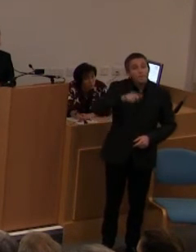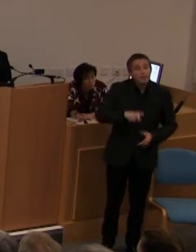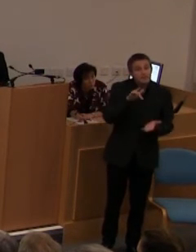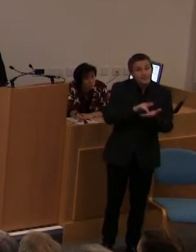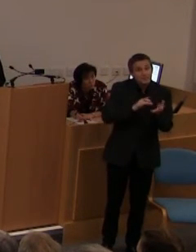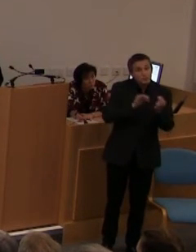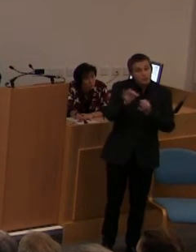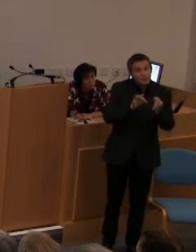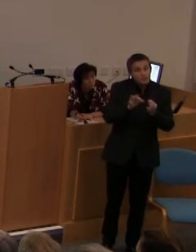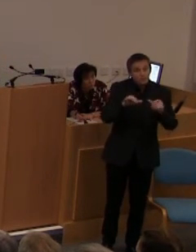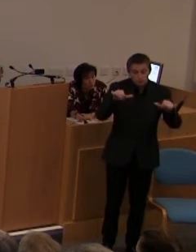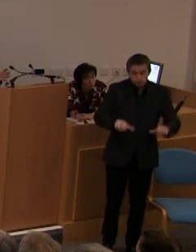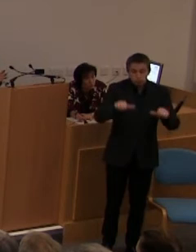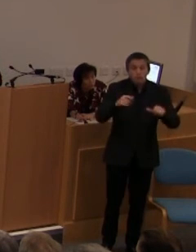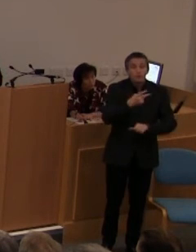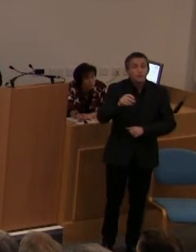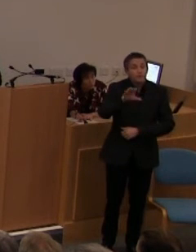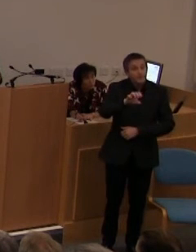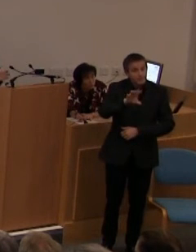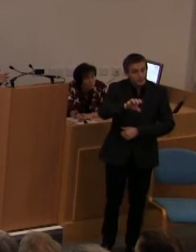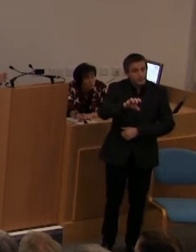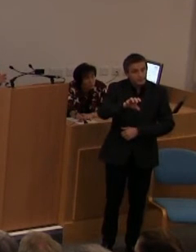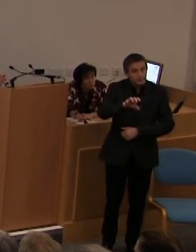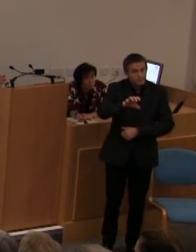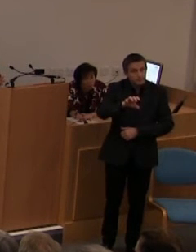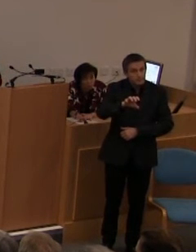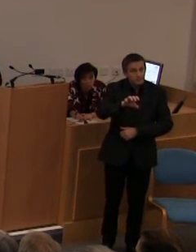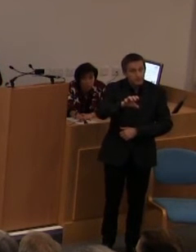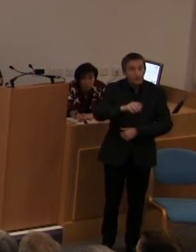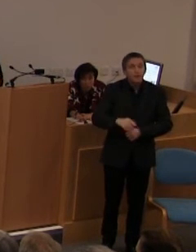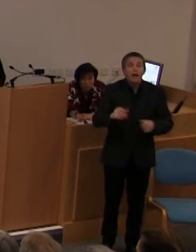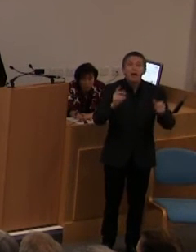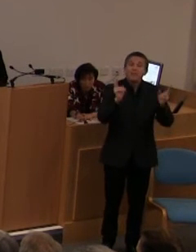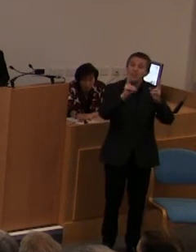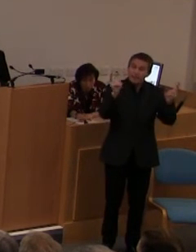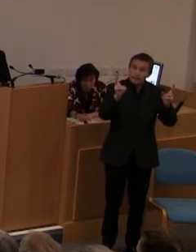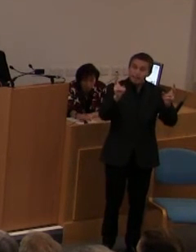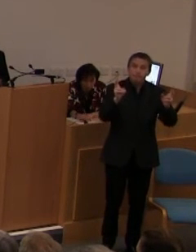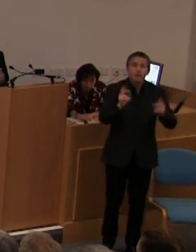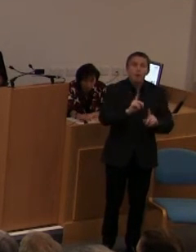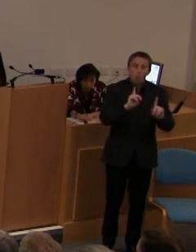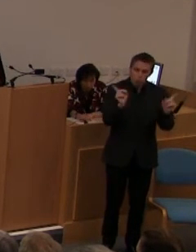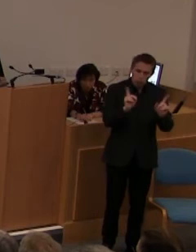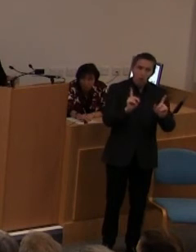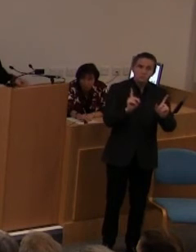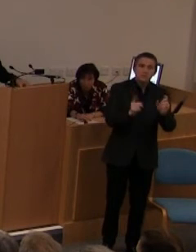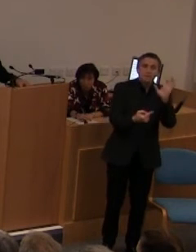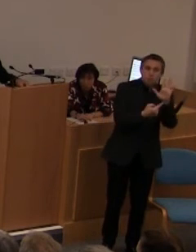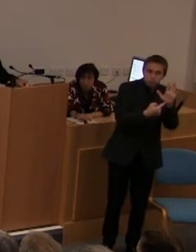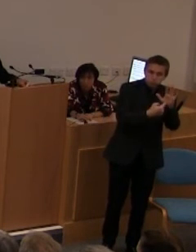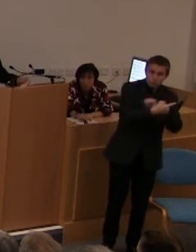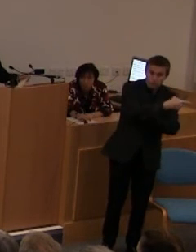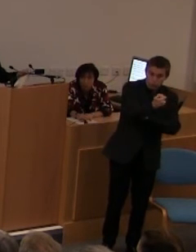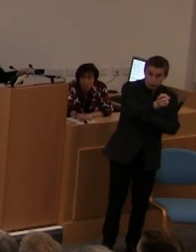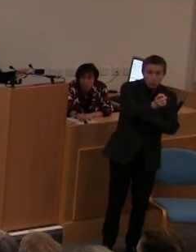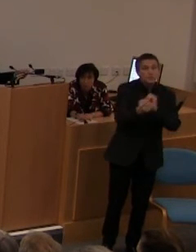in 2015, and the theme of that, what matters to you matters to us. And that's, I say,